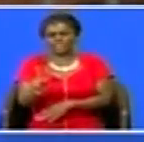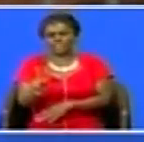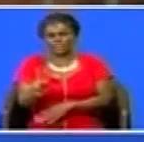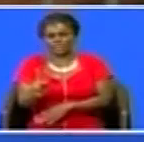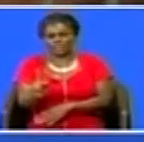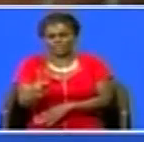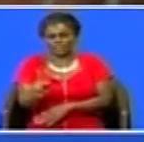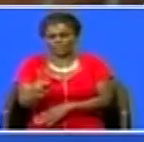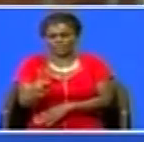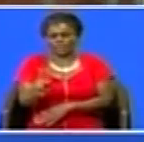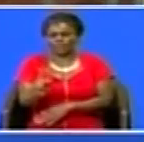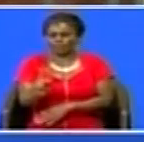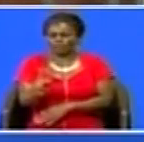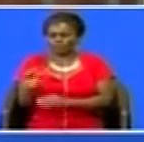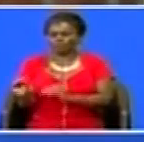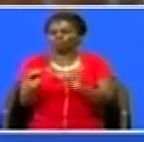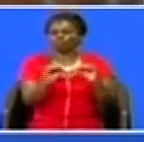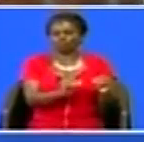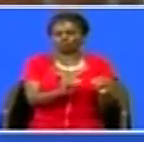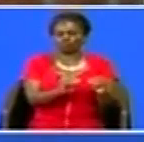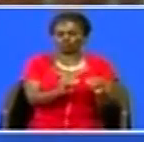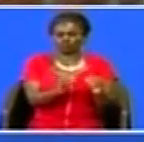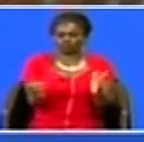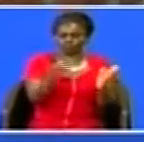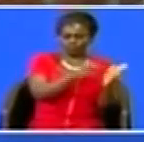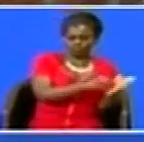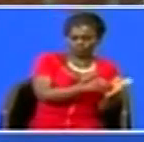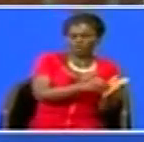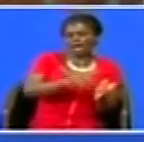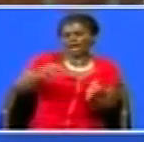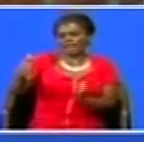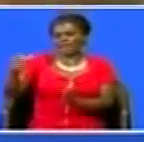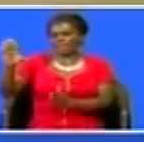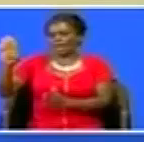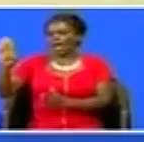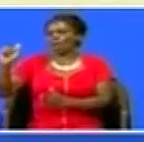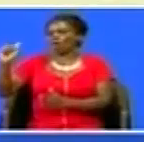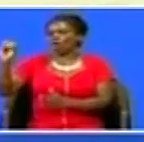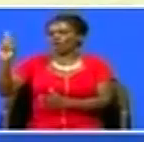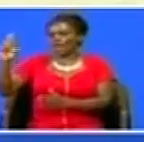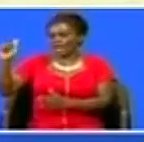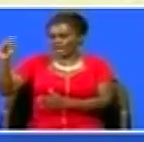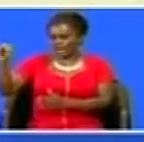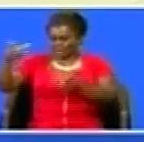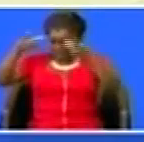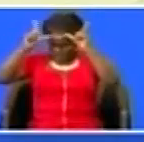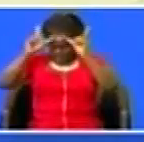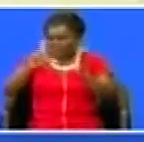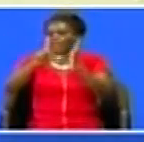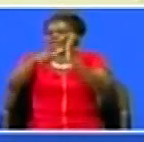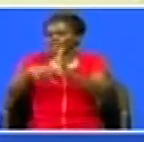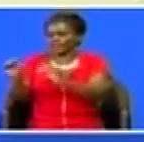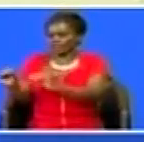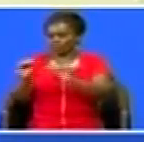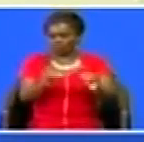embryos which have been transferred or implanted to Borana surrogate cows. So the harvested oocytes are later taken